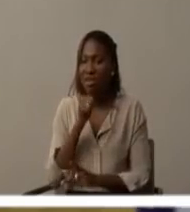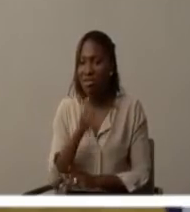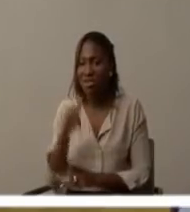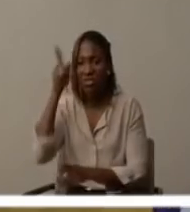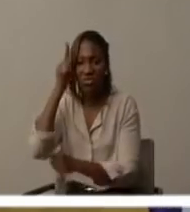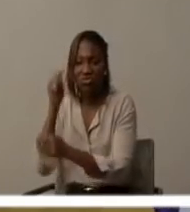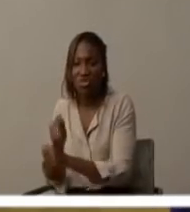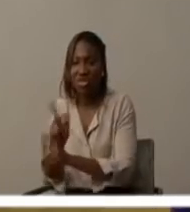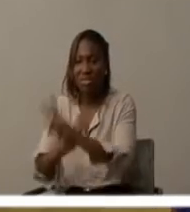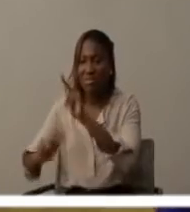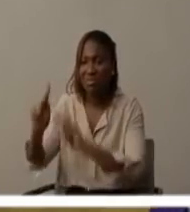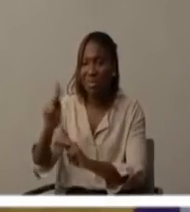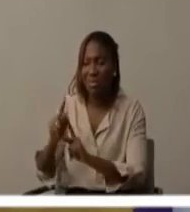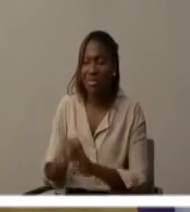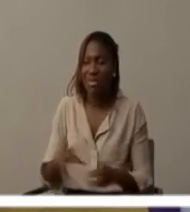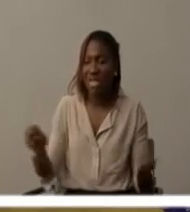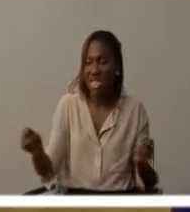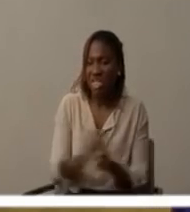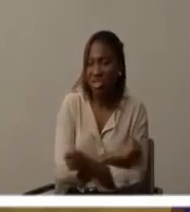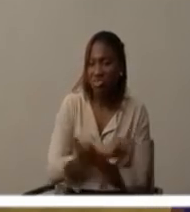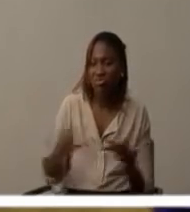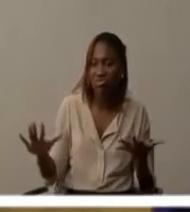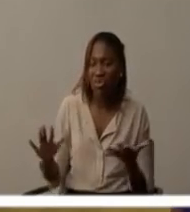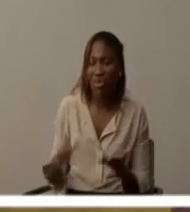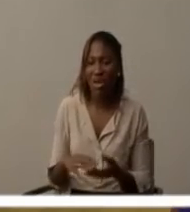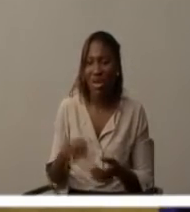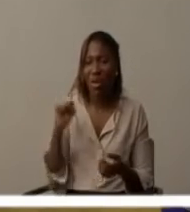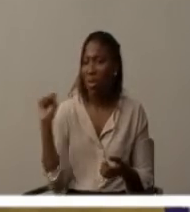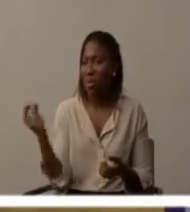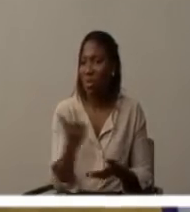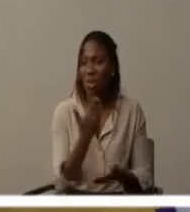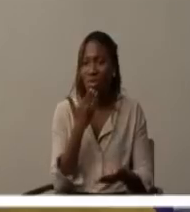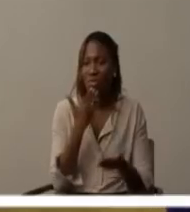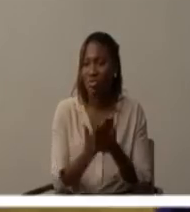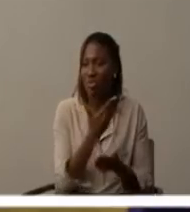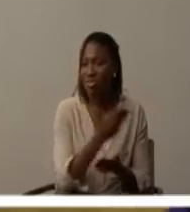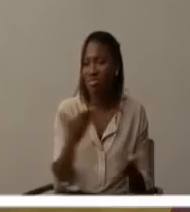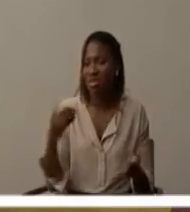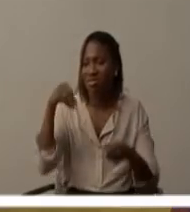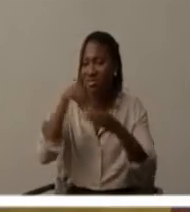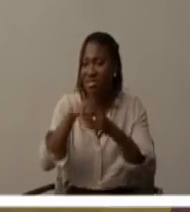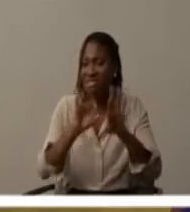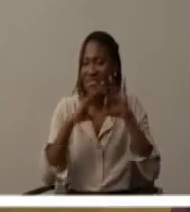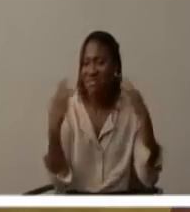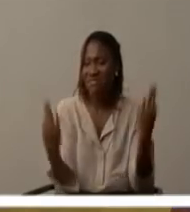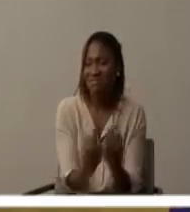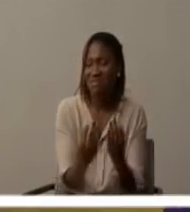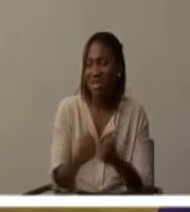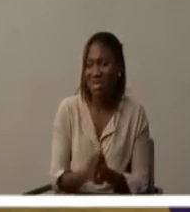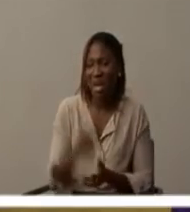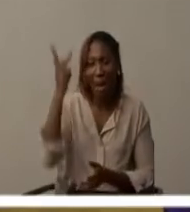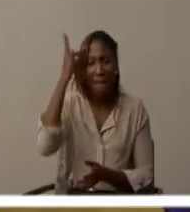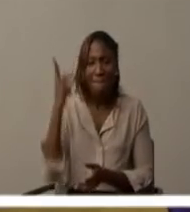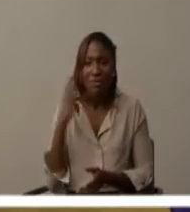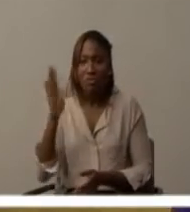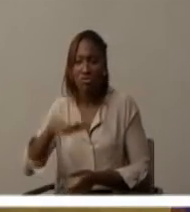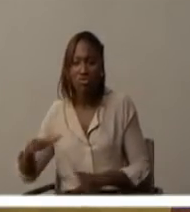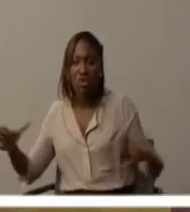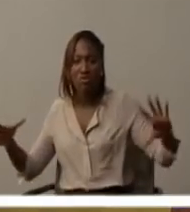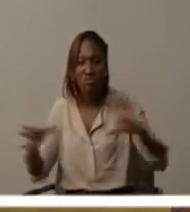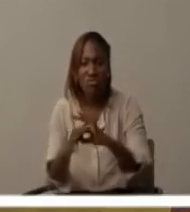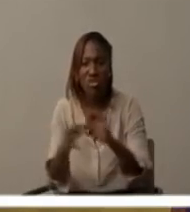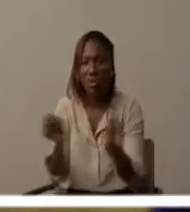right. A destruction on the level of the family with parents and children,